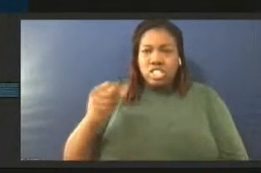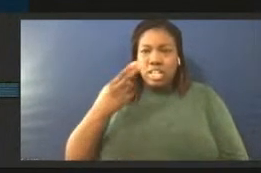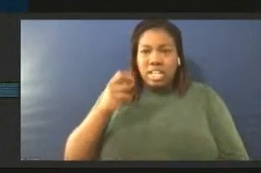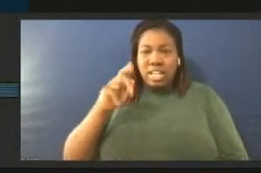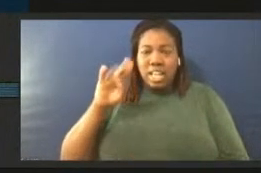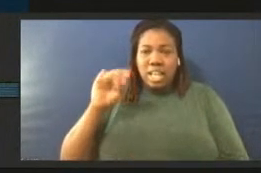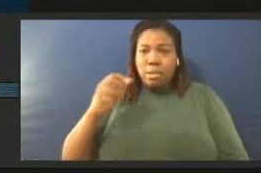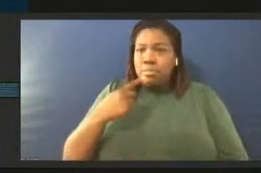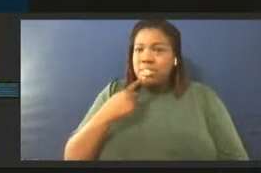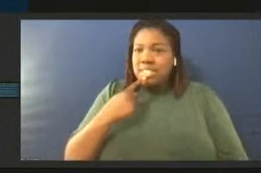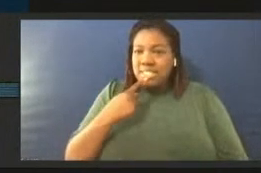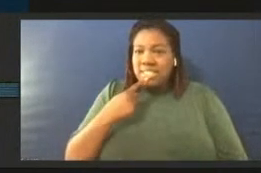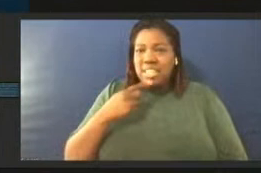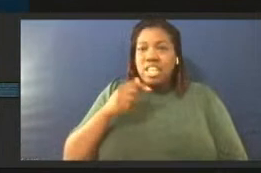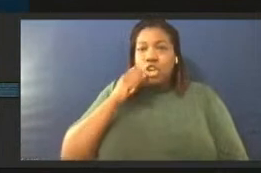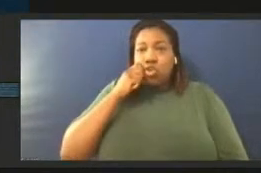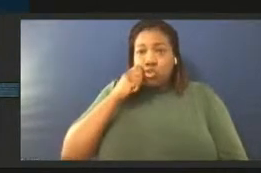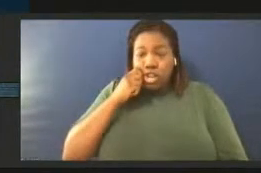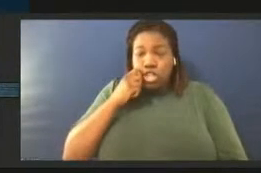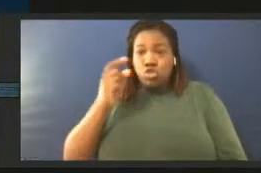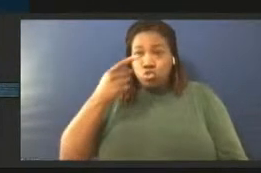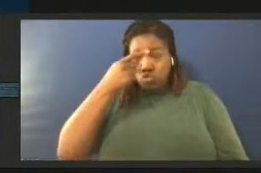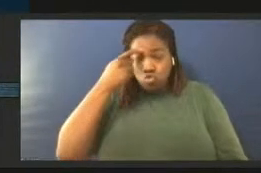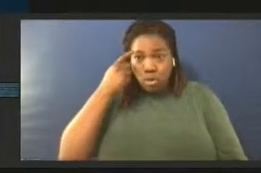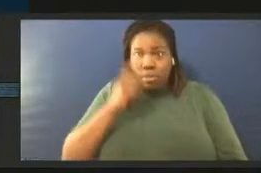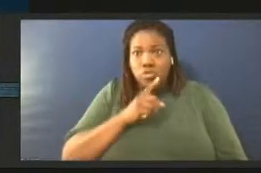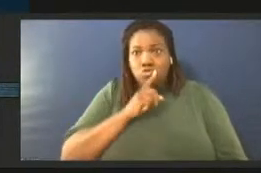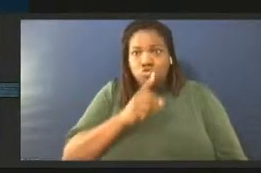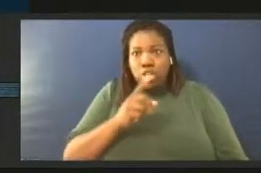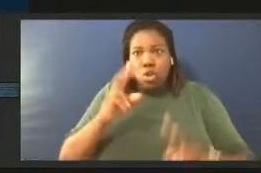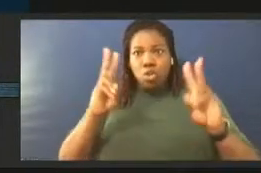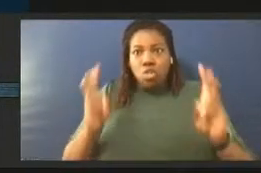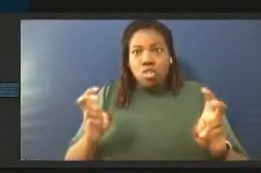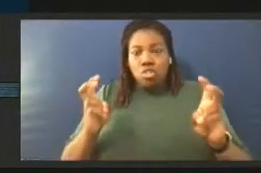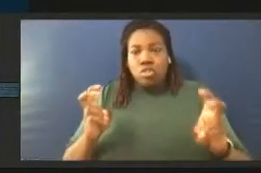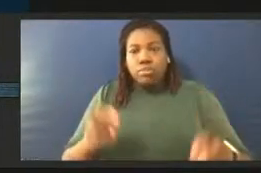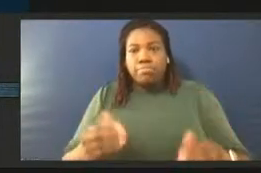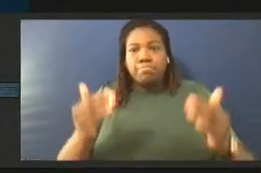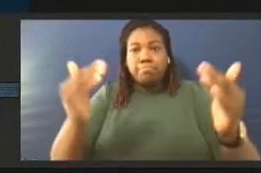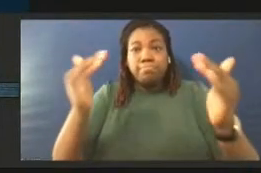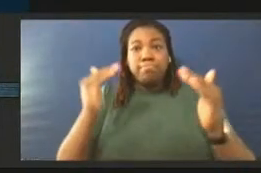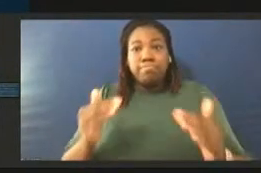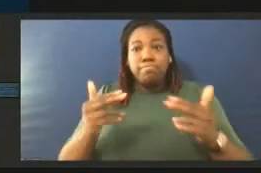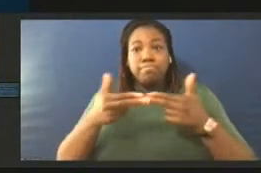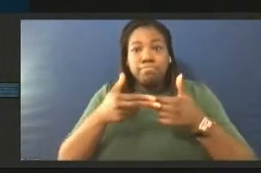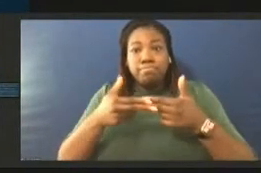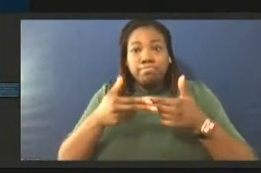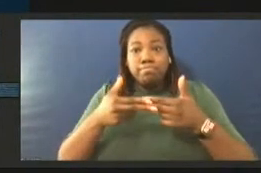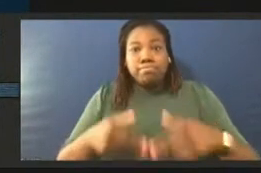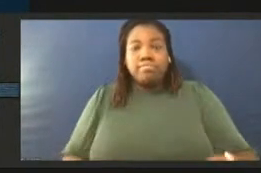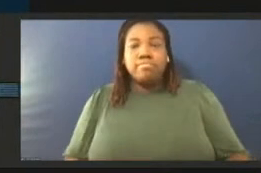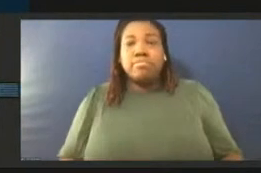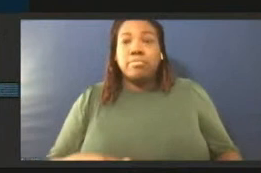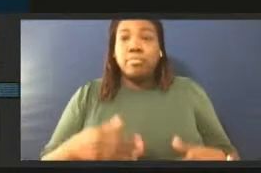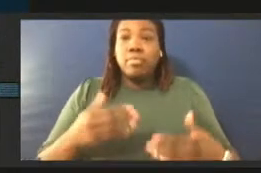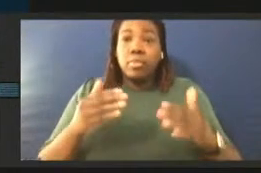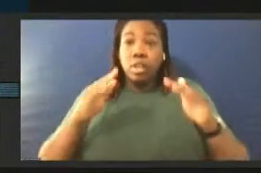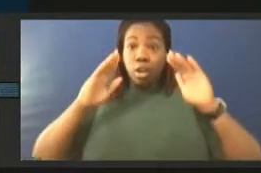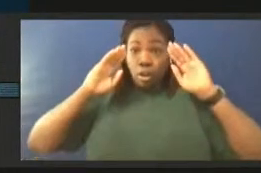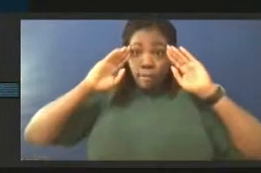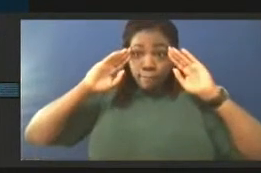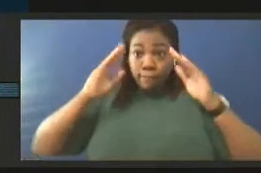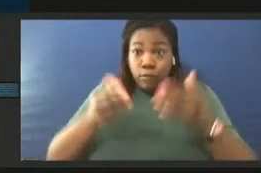hashtag racial trauma is real. Next slide, please. Now I want to focus our attention